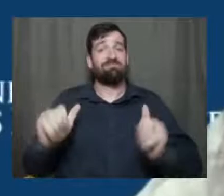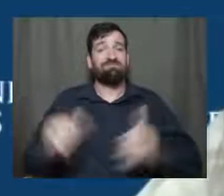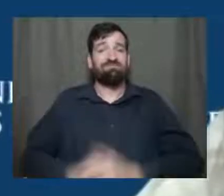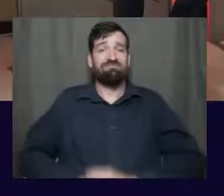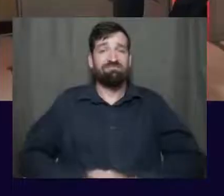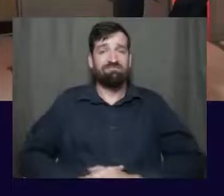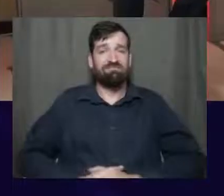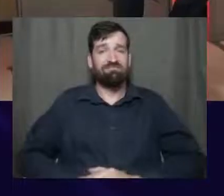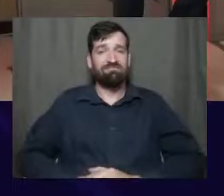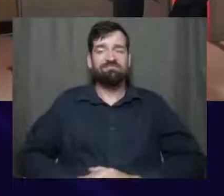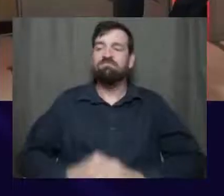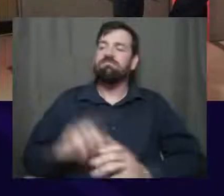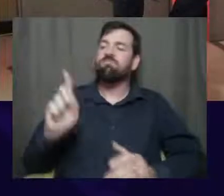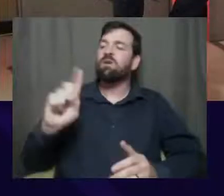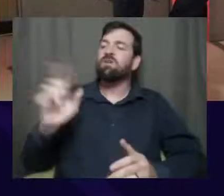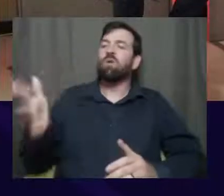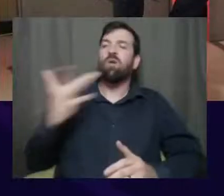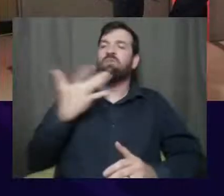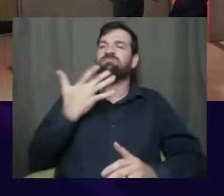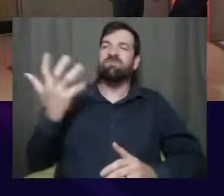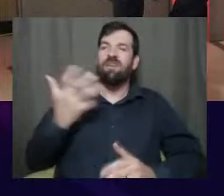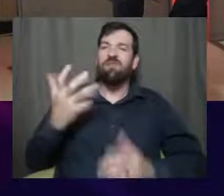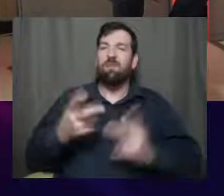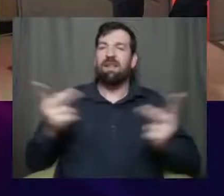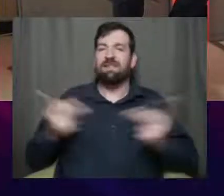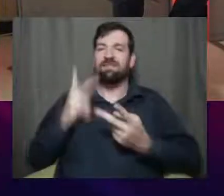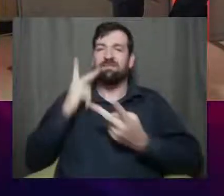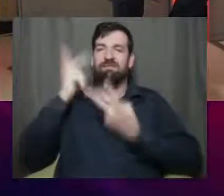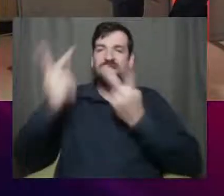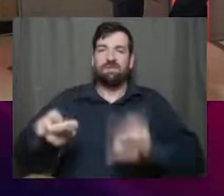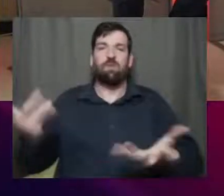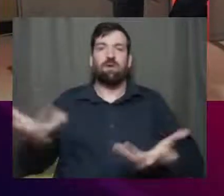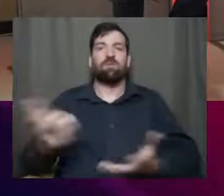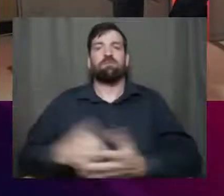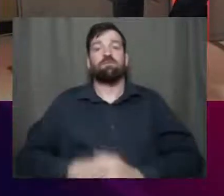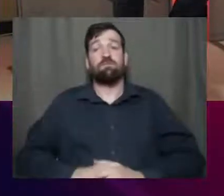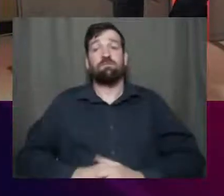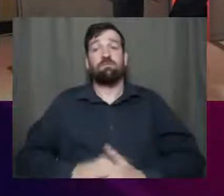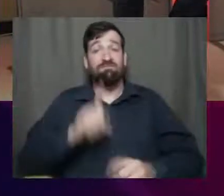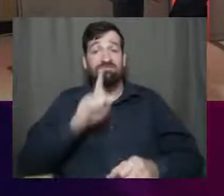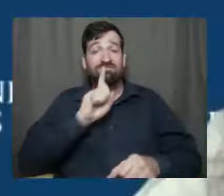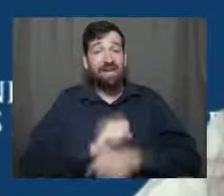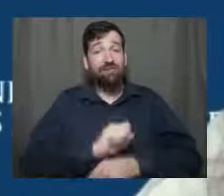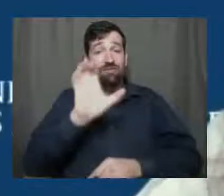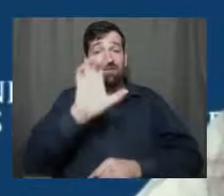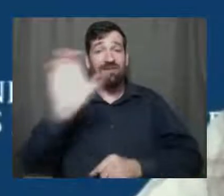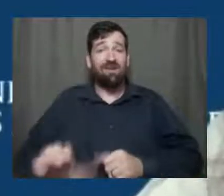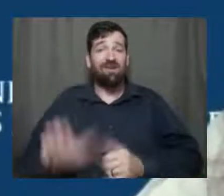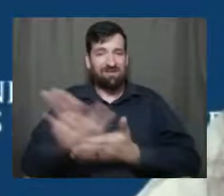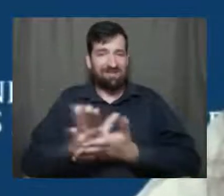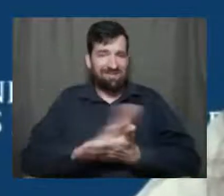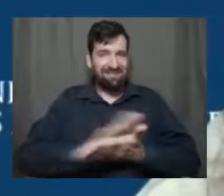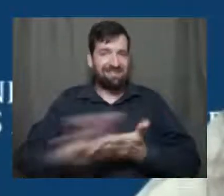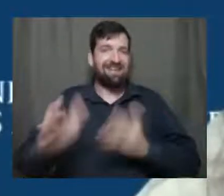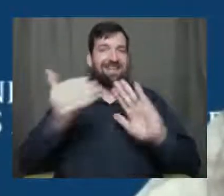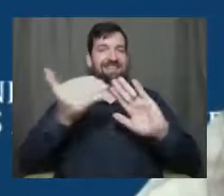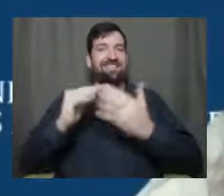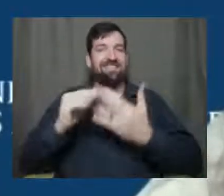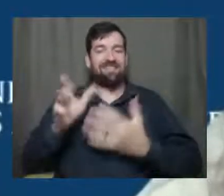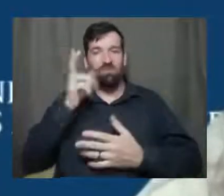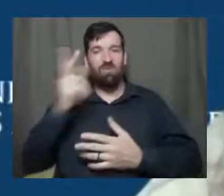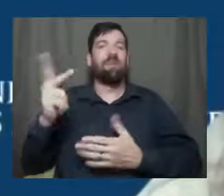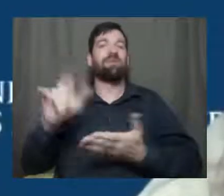Where was one of your favorite places to go? Actually, Chicago is a very nice city there. We're gonna go to New